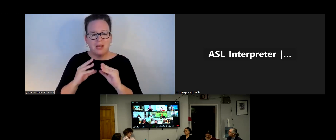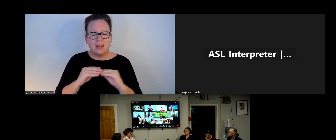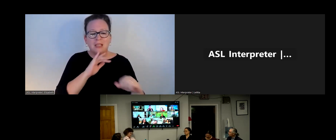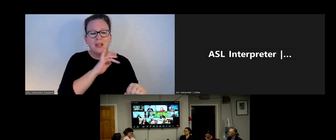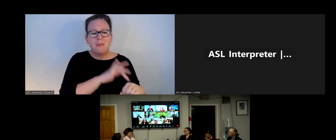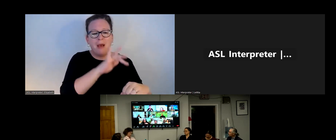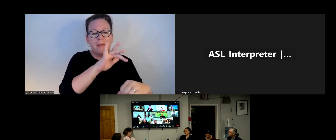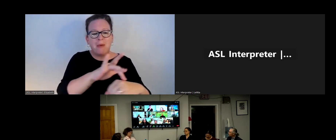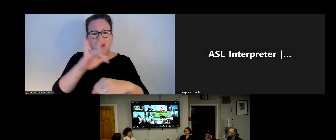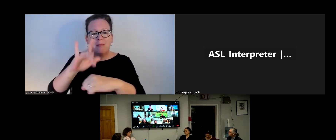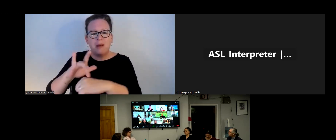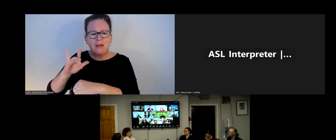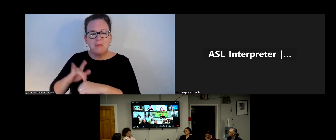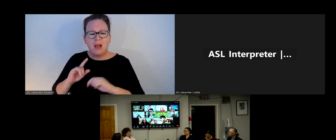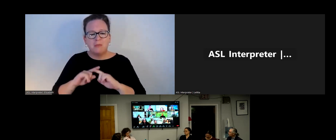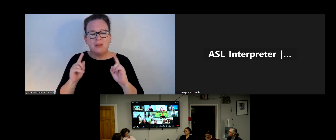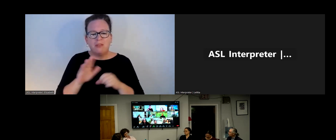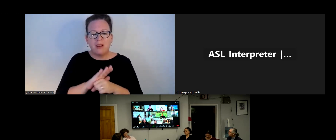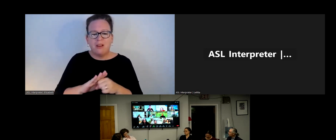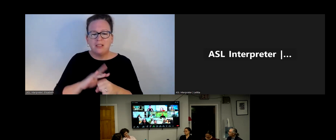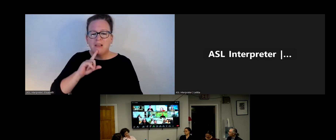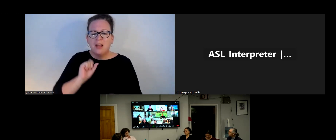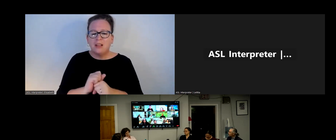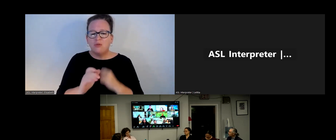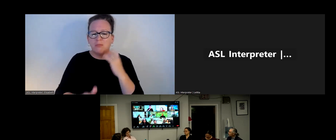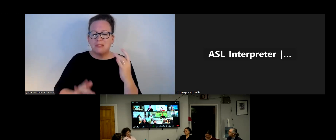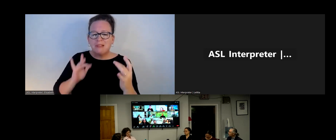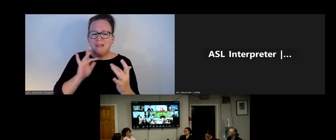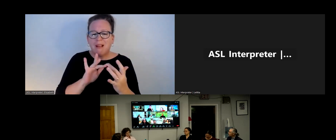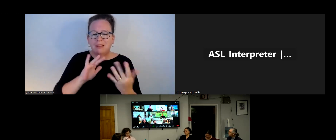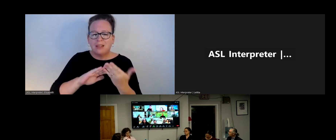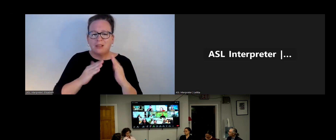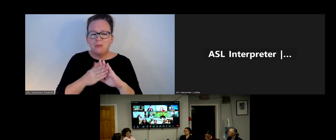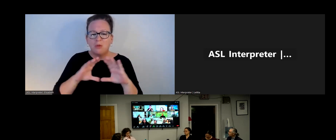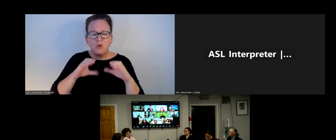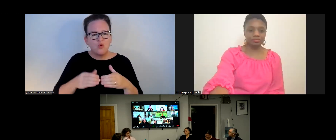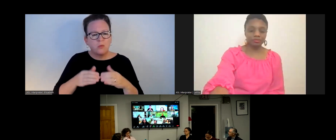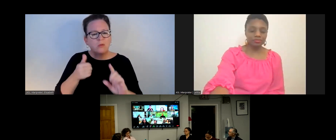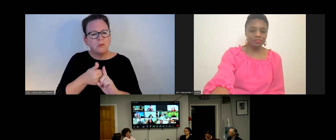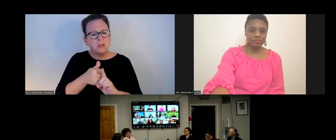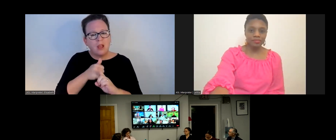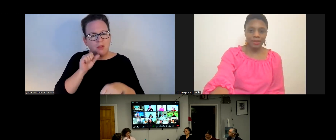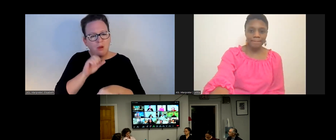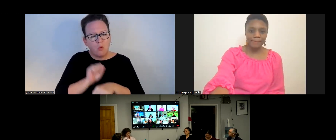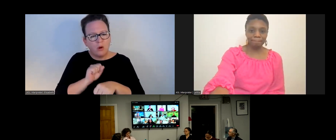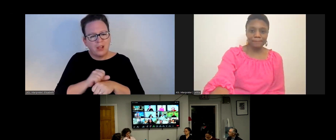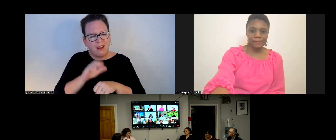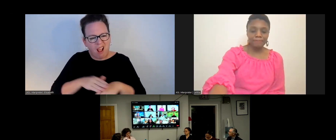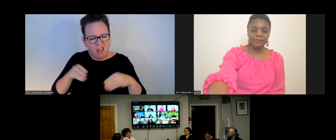areas and really reaching out to community groups that are doing work on the ground in those areas,